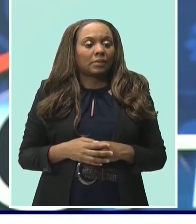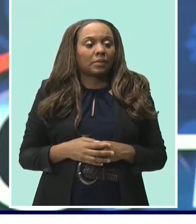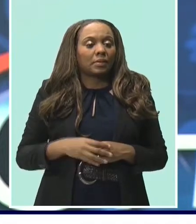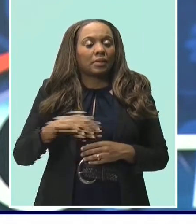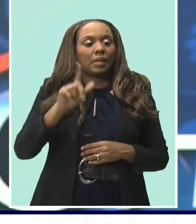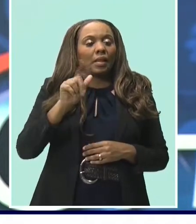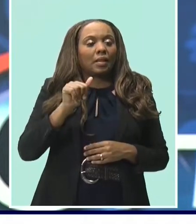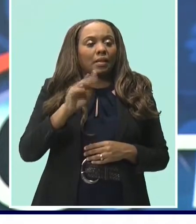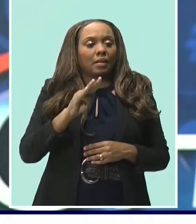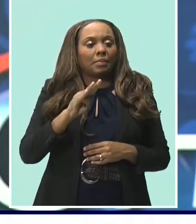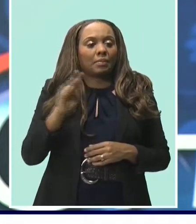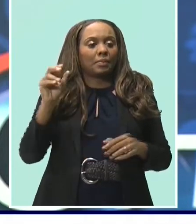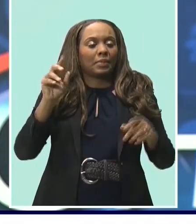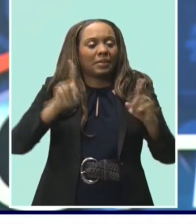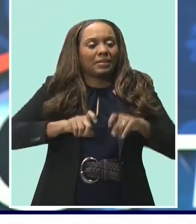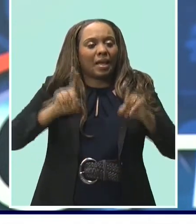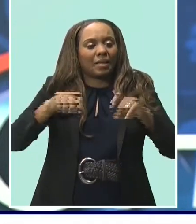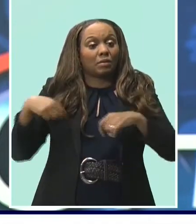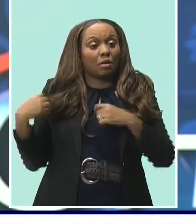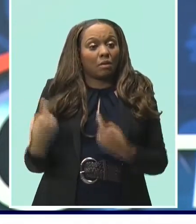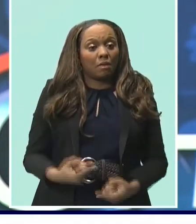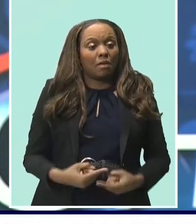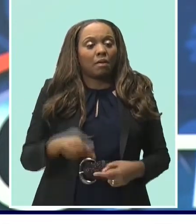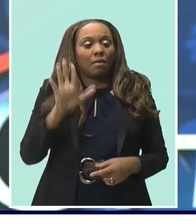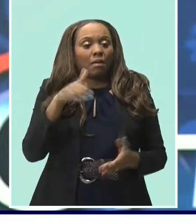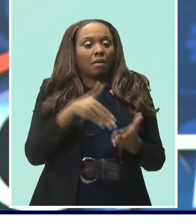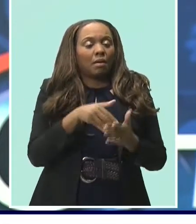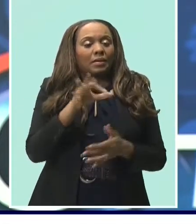dos Santos Public Health Laboratory has now reached